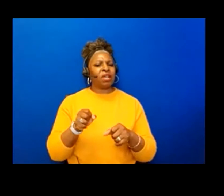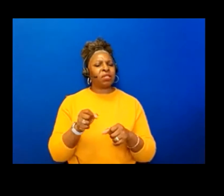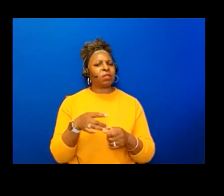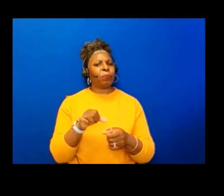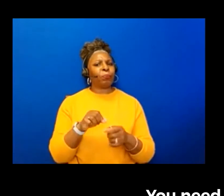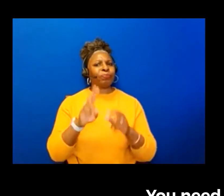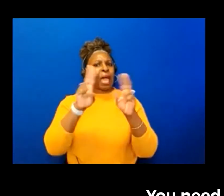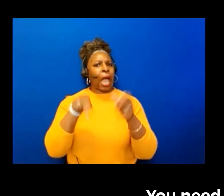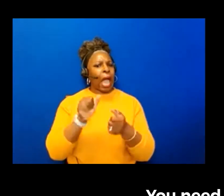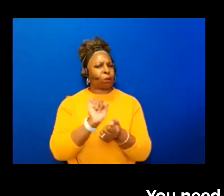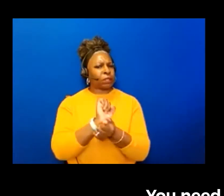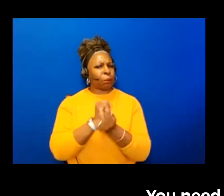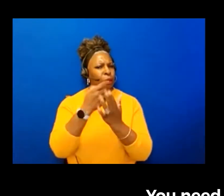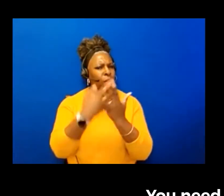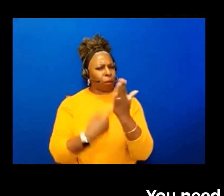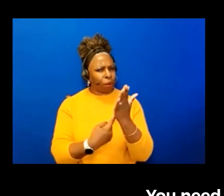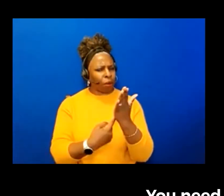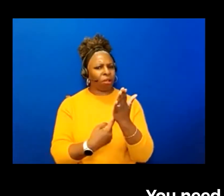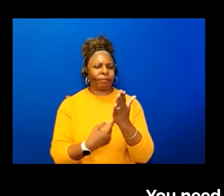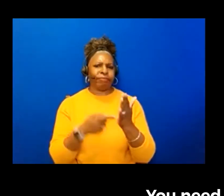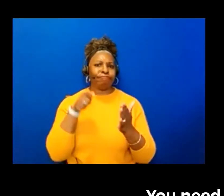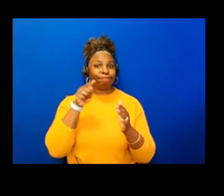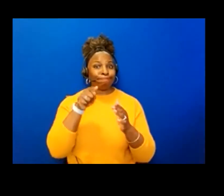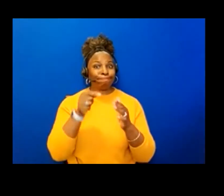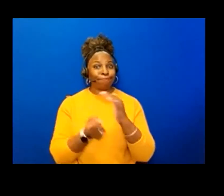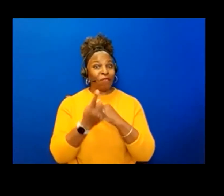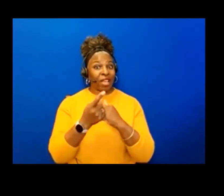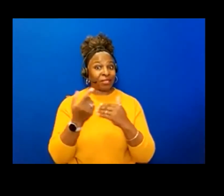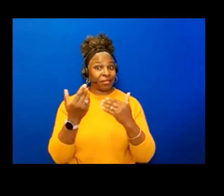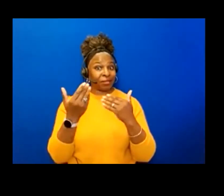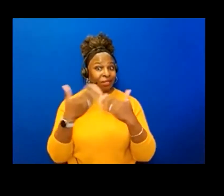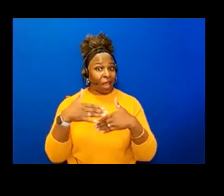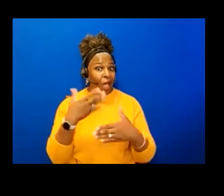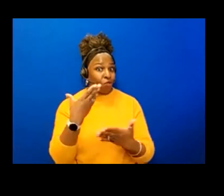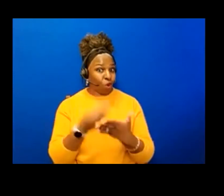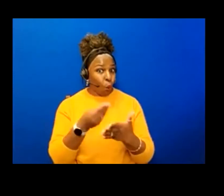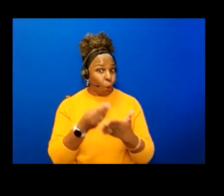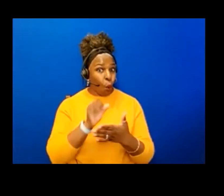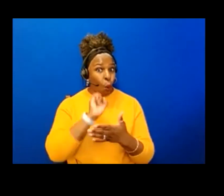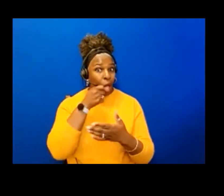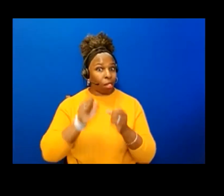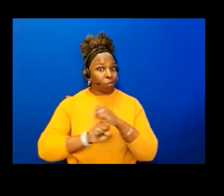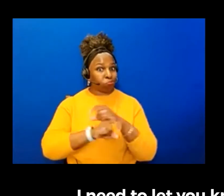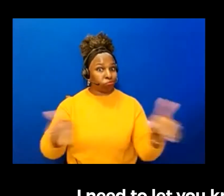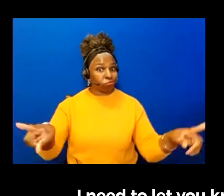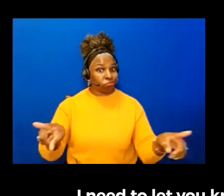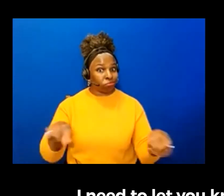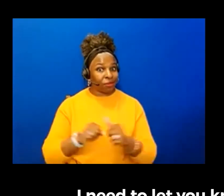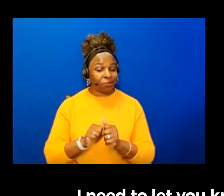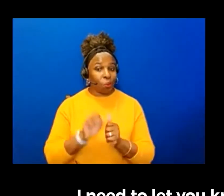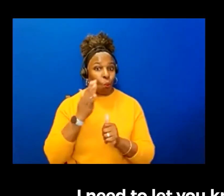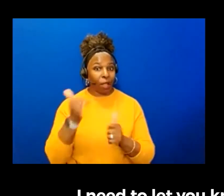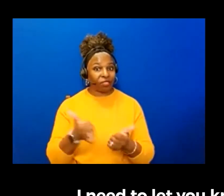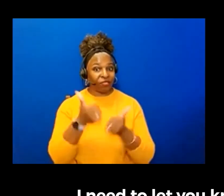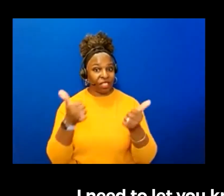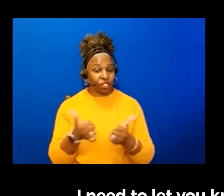housekeeping, you need to know that this is being recorded and it will be shared publicly afterwards. I need to let you know